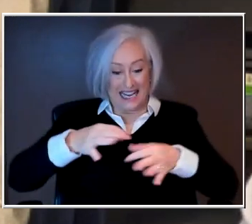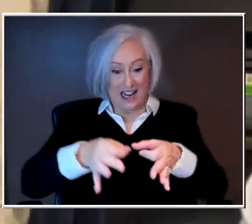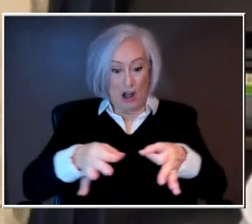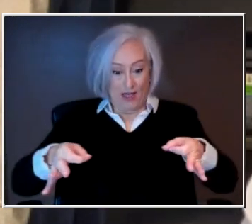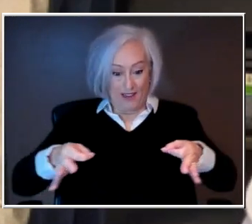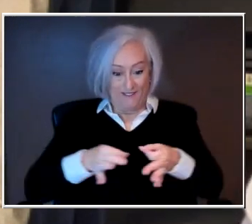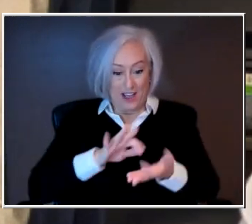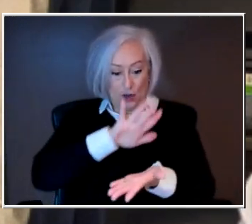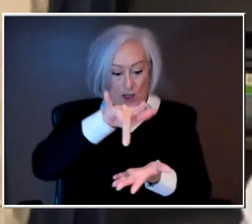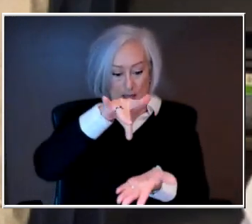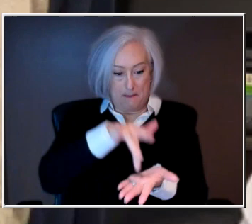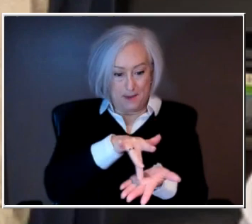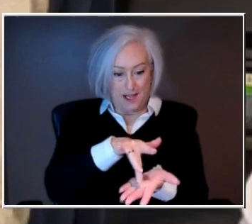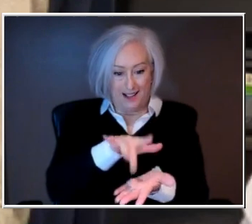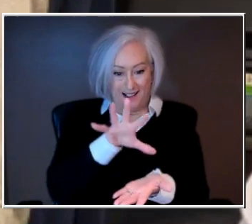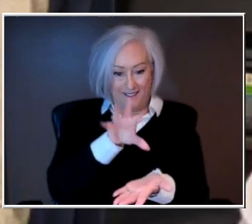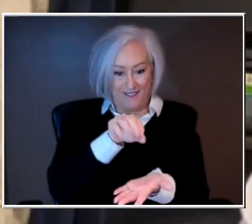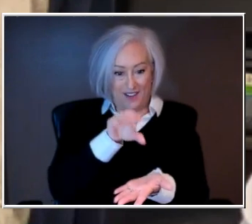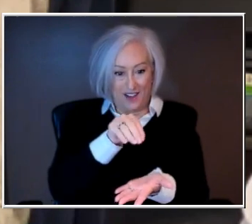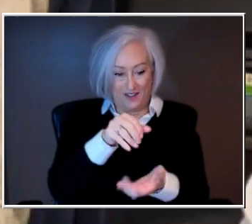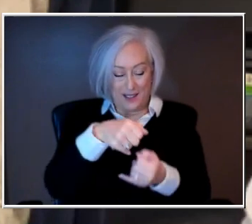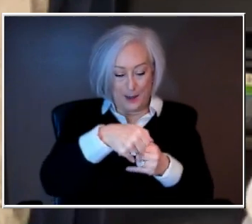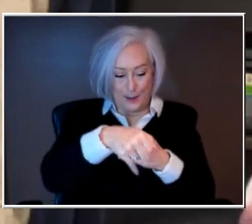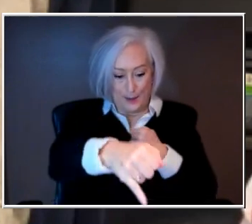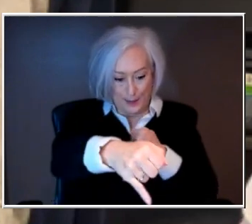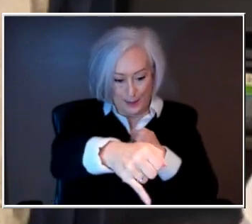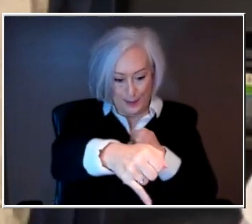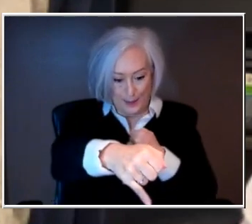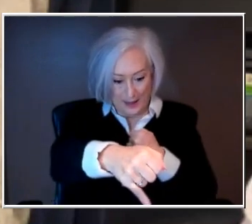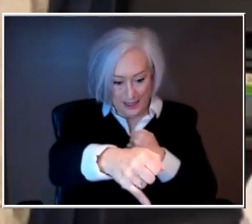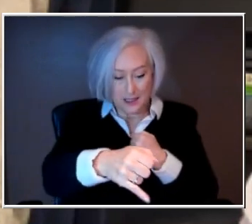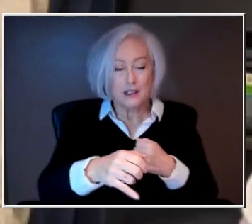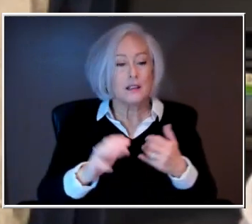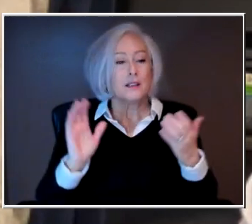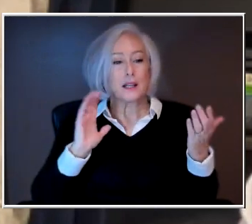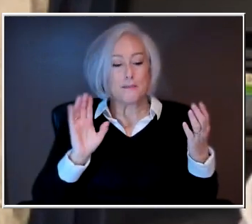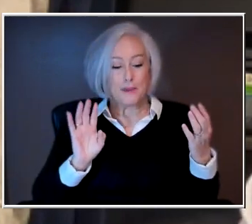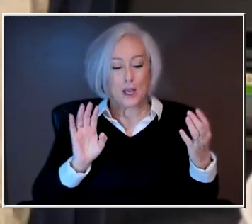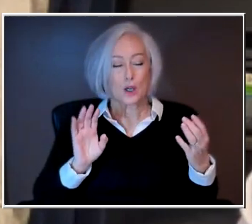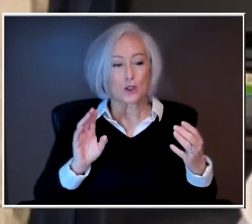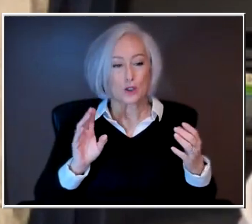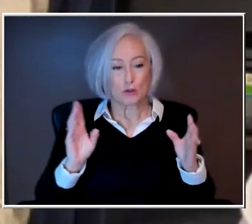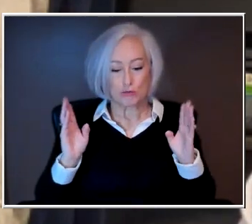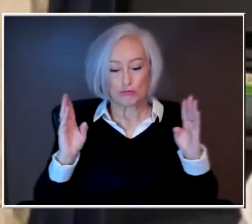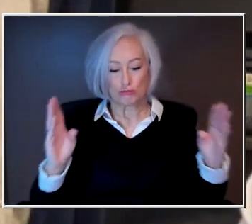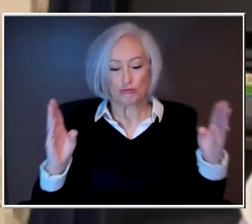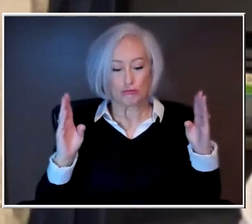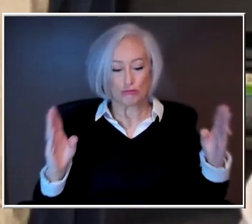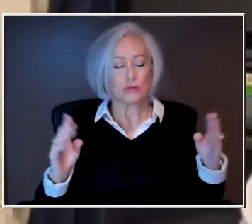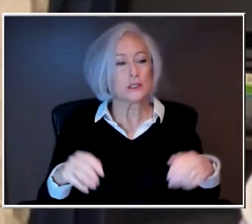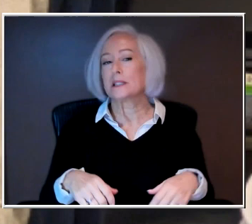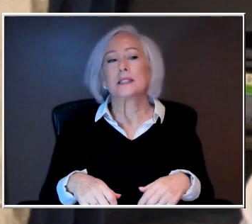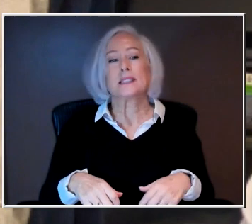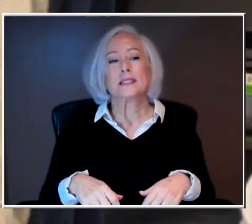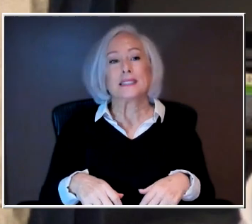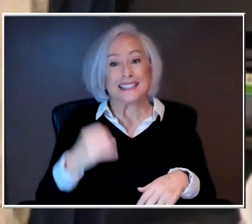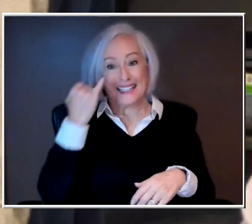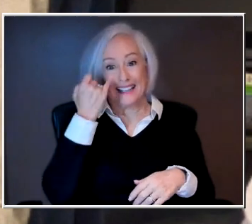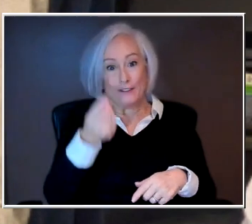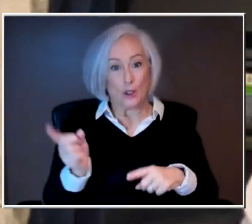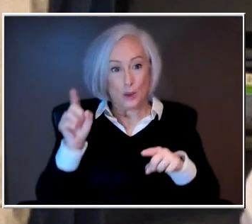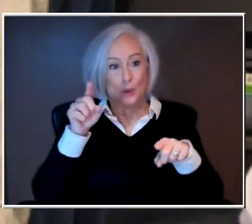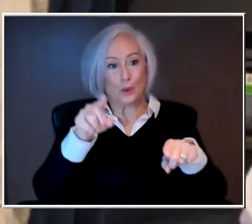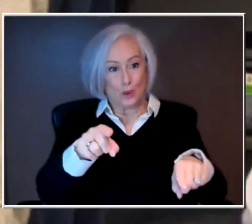of the field, compared to even the sideline and in the stands. So hopefully, whoever's going to the game, they have the seats